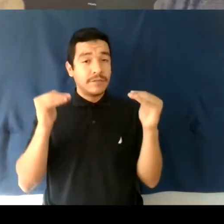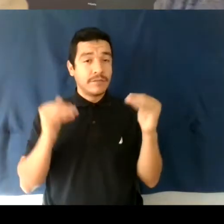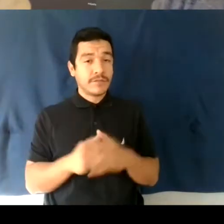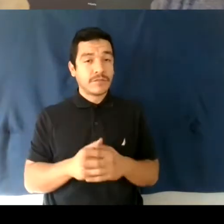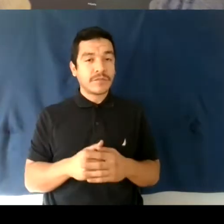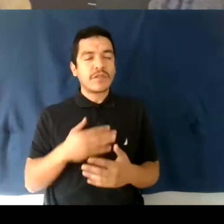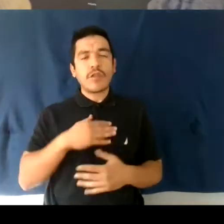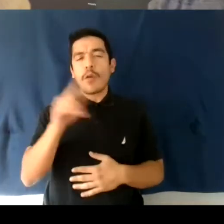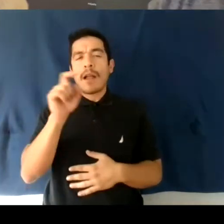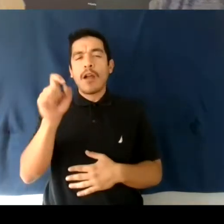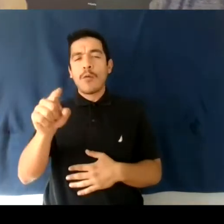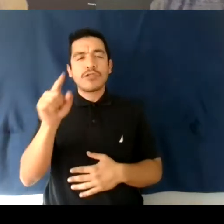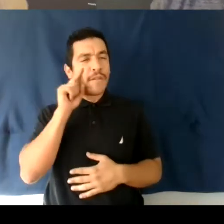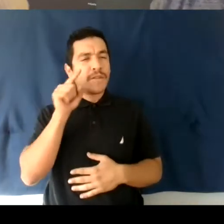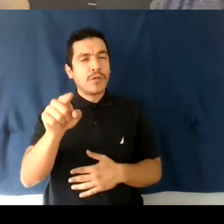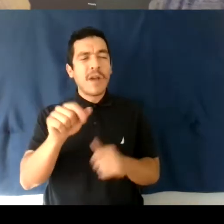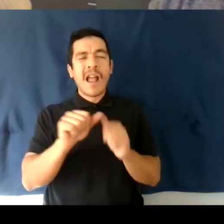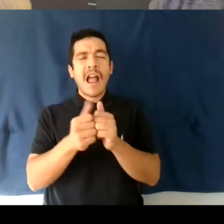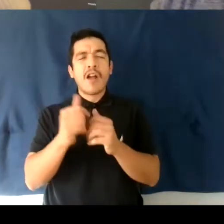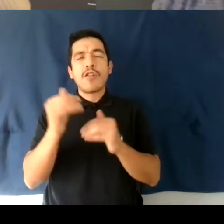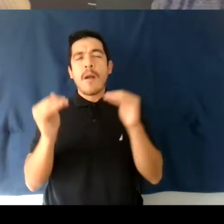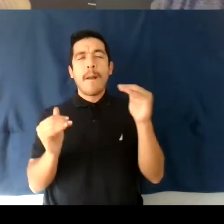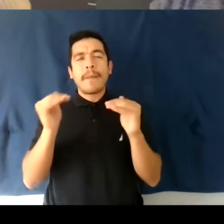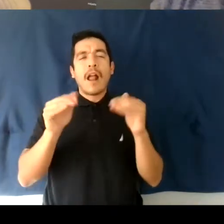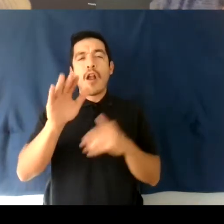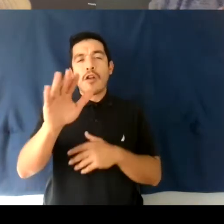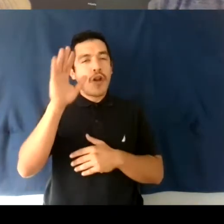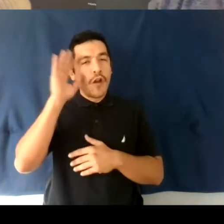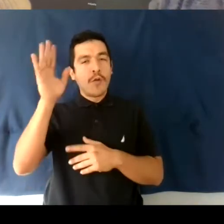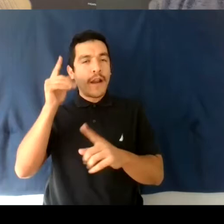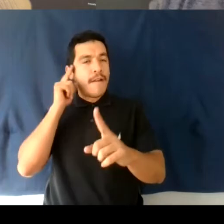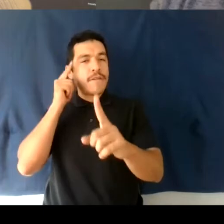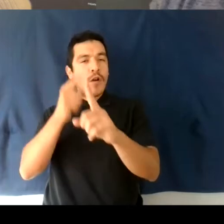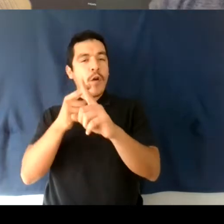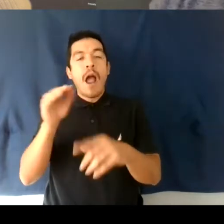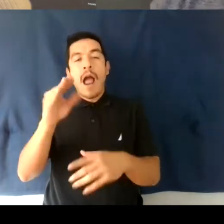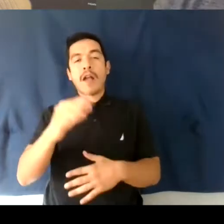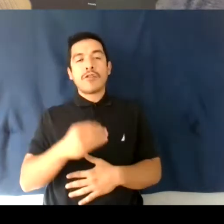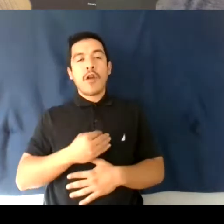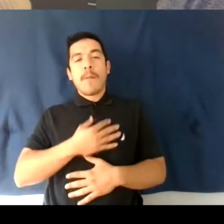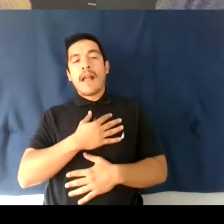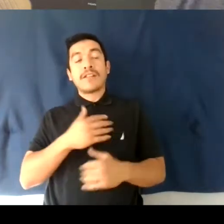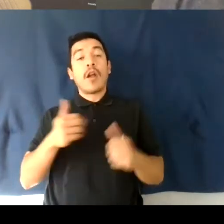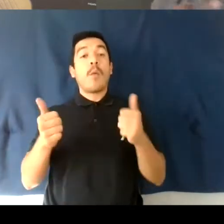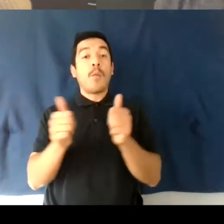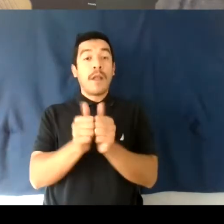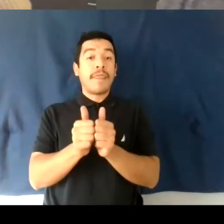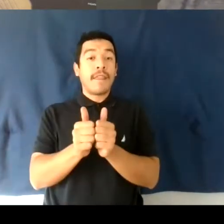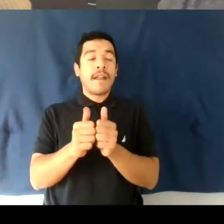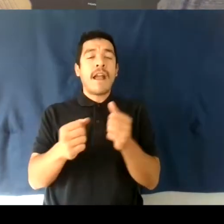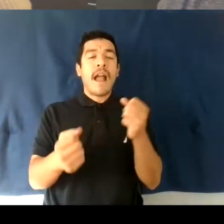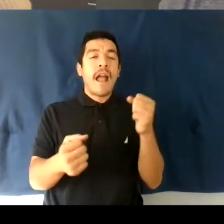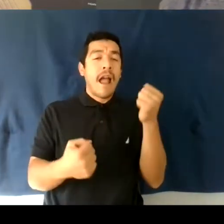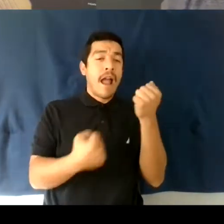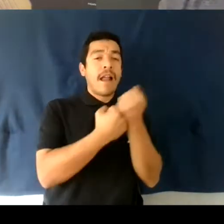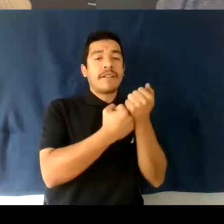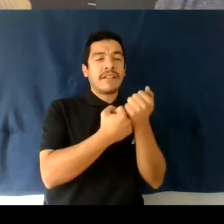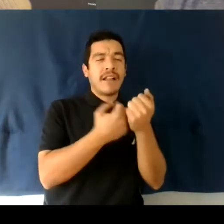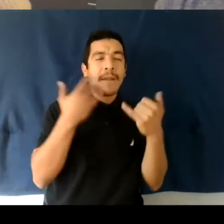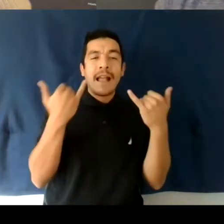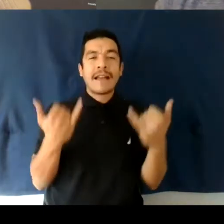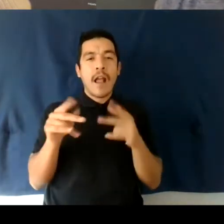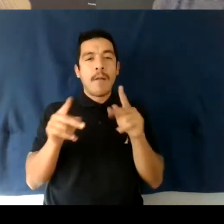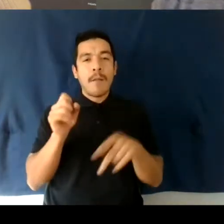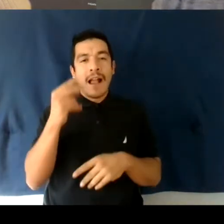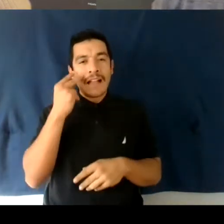you is, how do you balance your creative goals that you have and your passions with advocacy? Because now, people can see